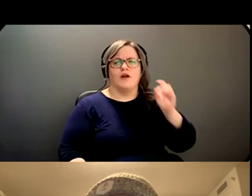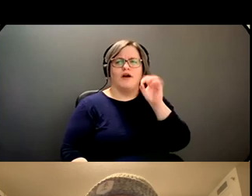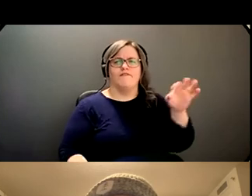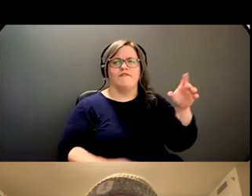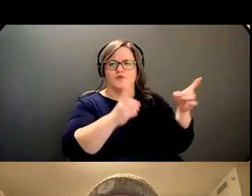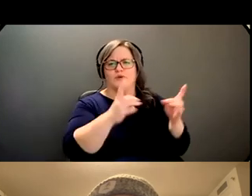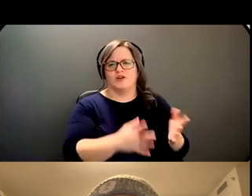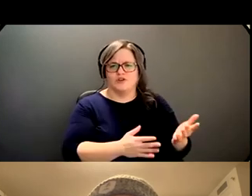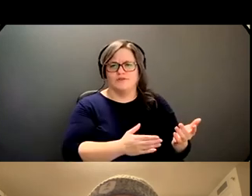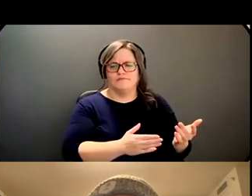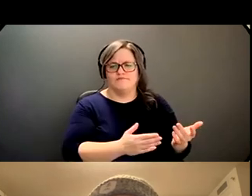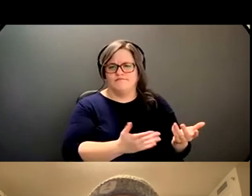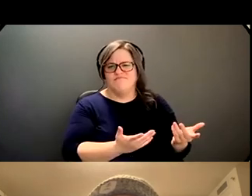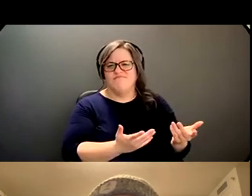shareholders.